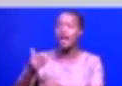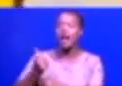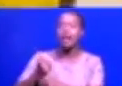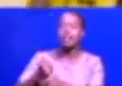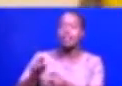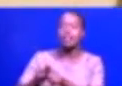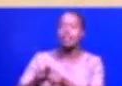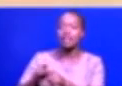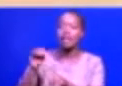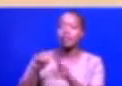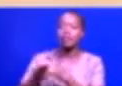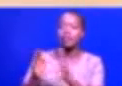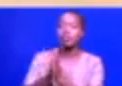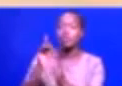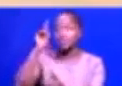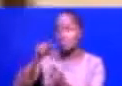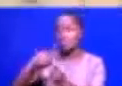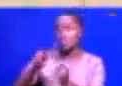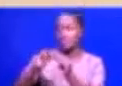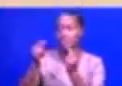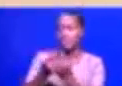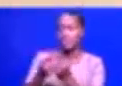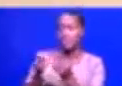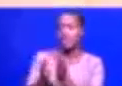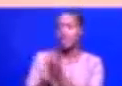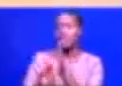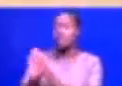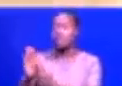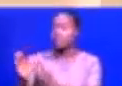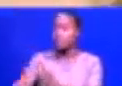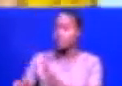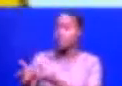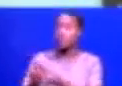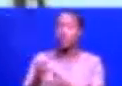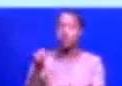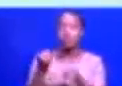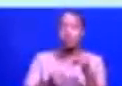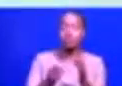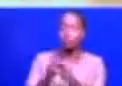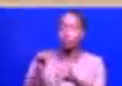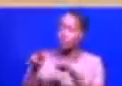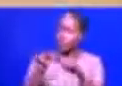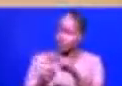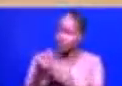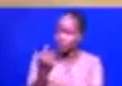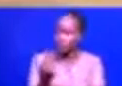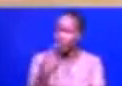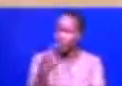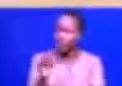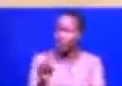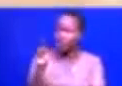team. But you can see, as respective of being a development side, they have come up to get to the finals of the Division 1. And